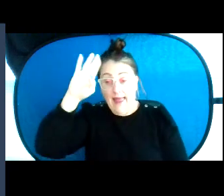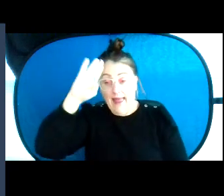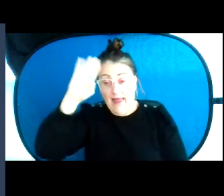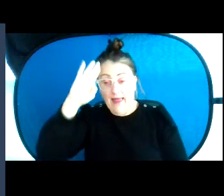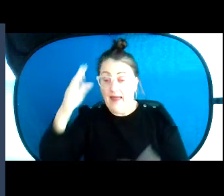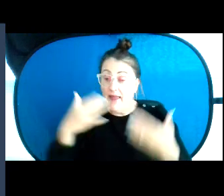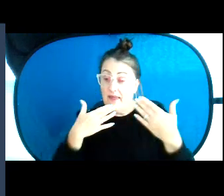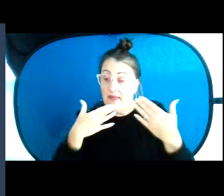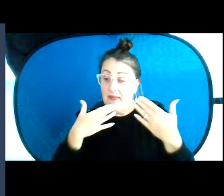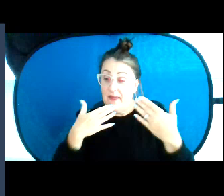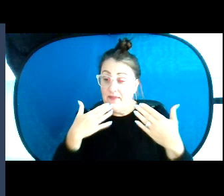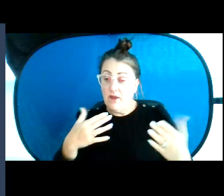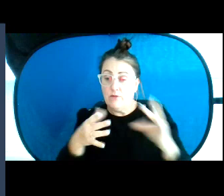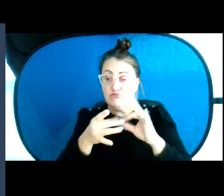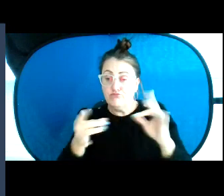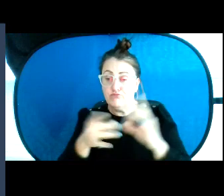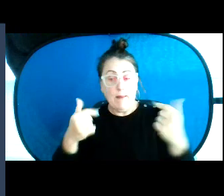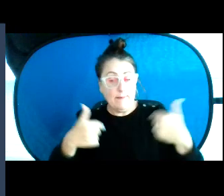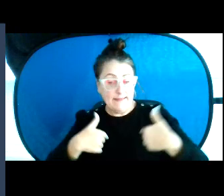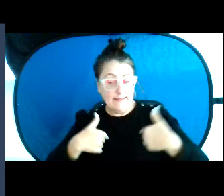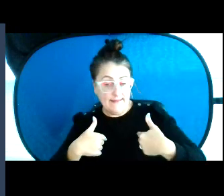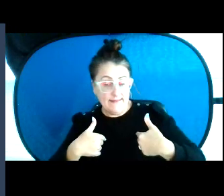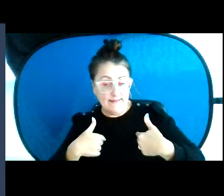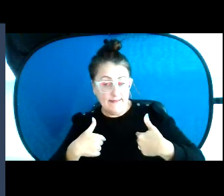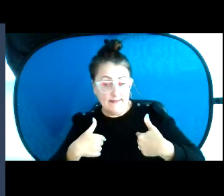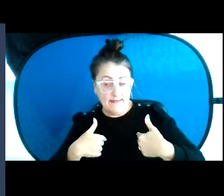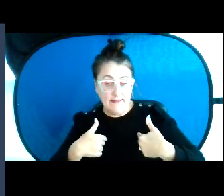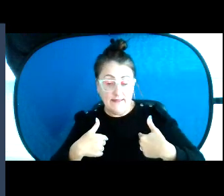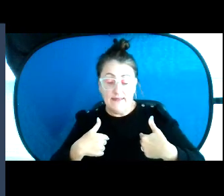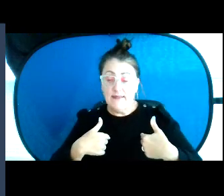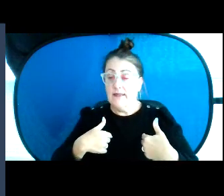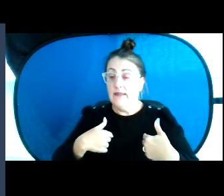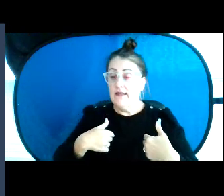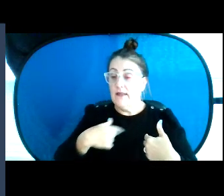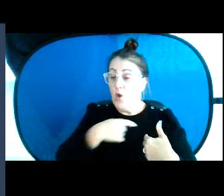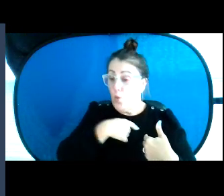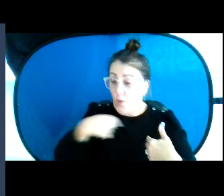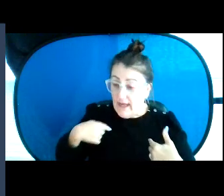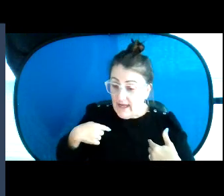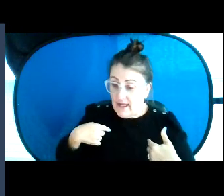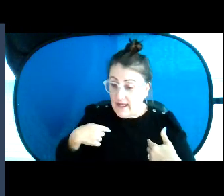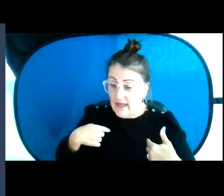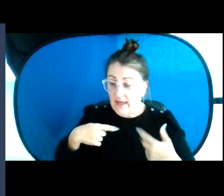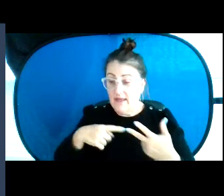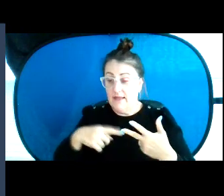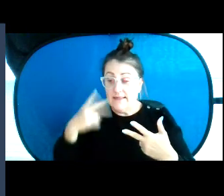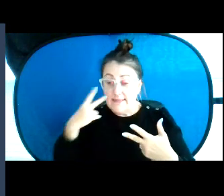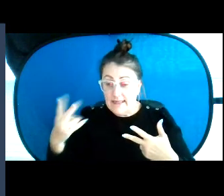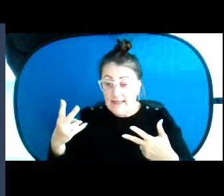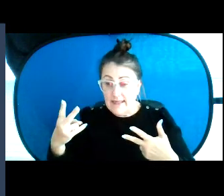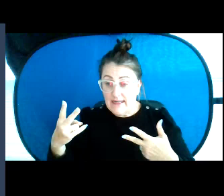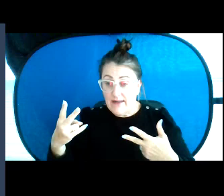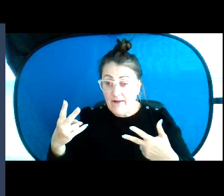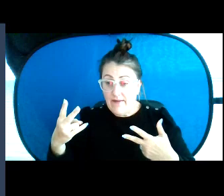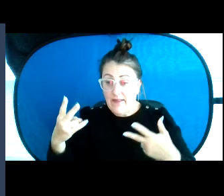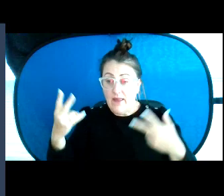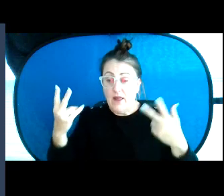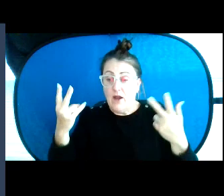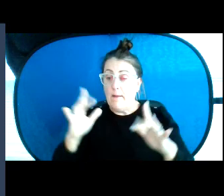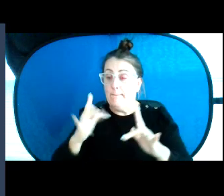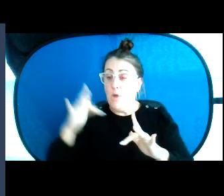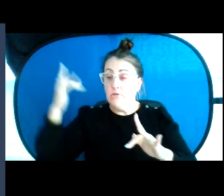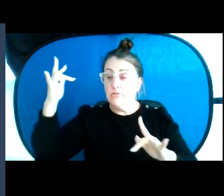a little bit about me, a little bit about we, and a little bit about what I see. As you can tell, we're polished and got great leadership.